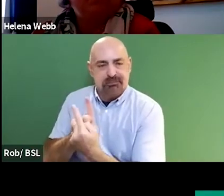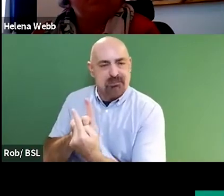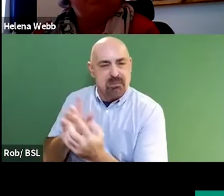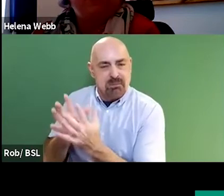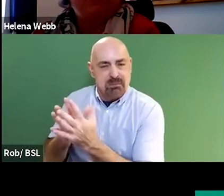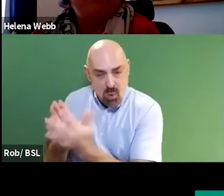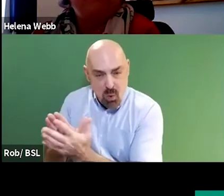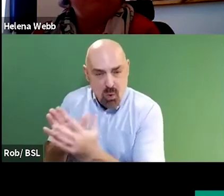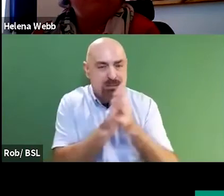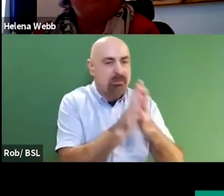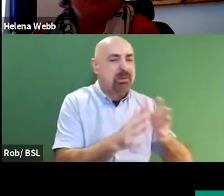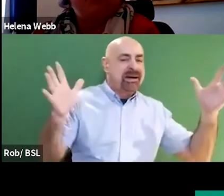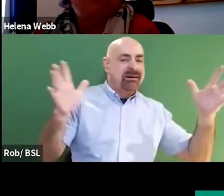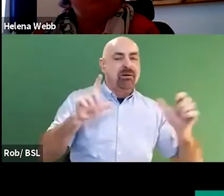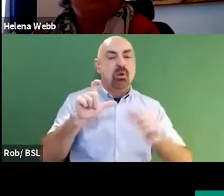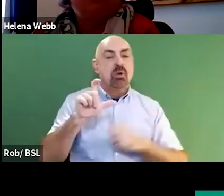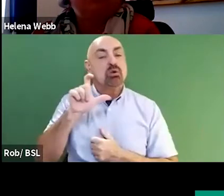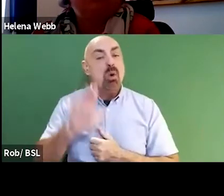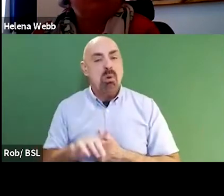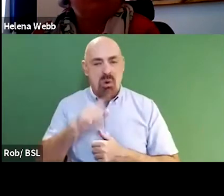Cornwall's got a mixed offer really of hubs.